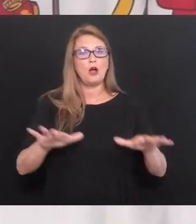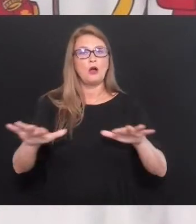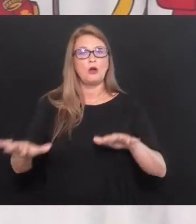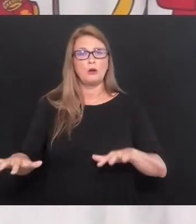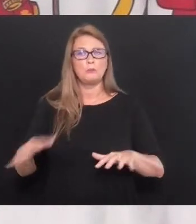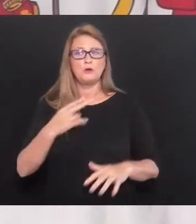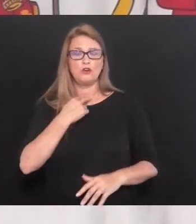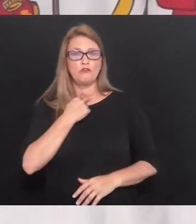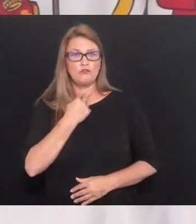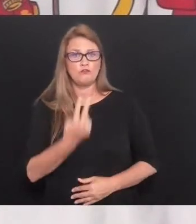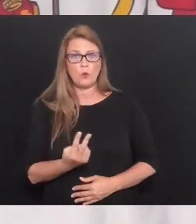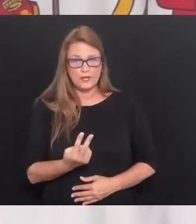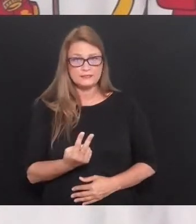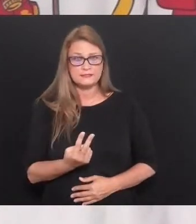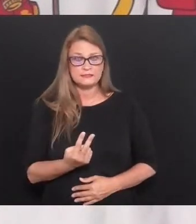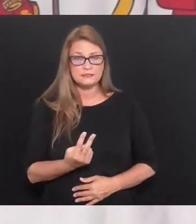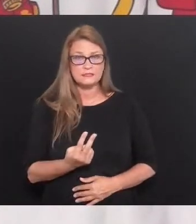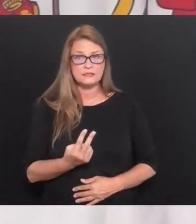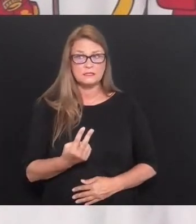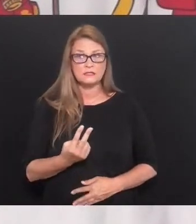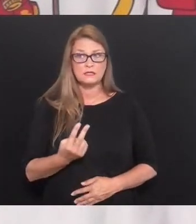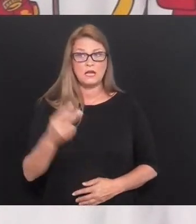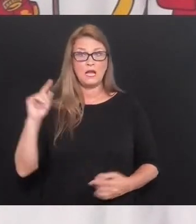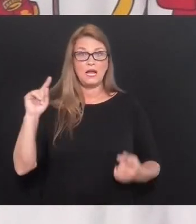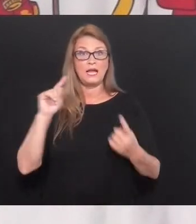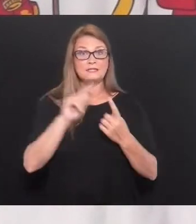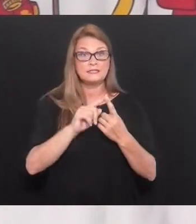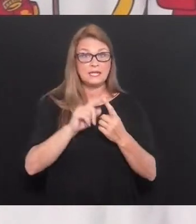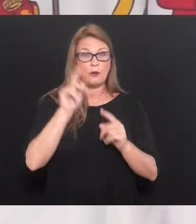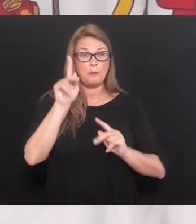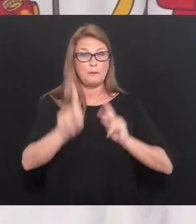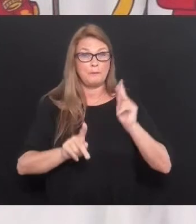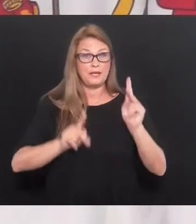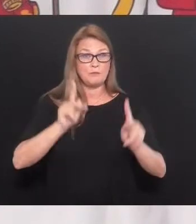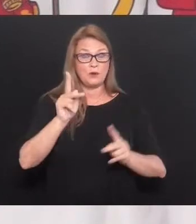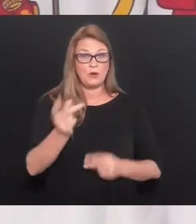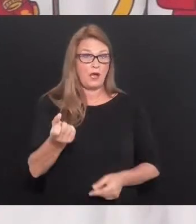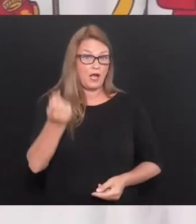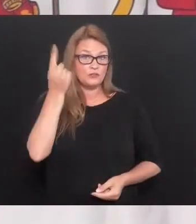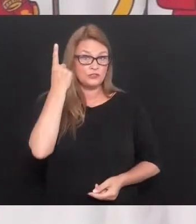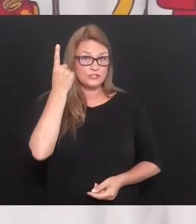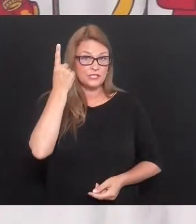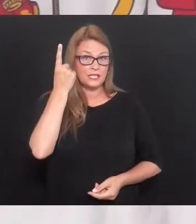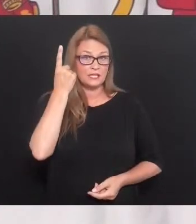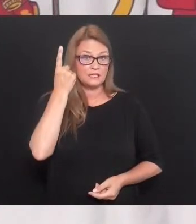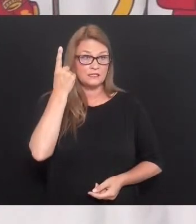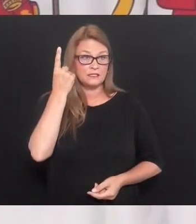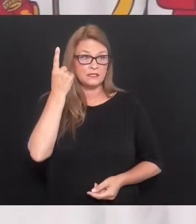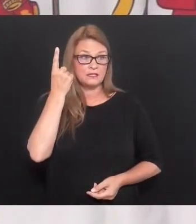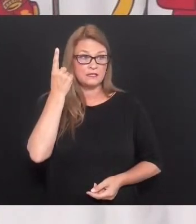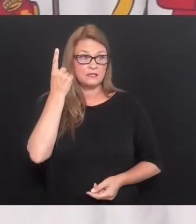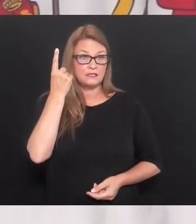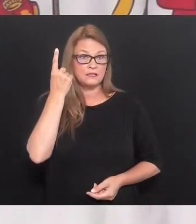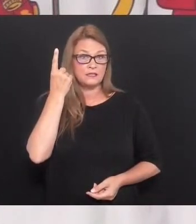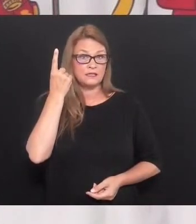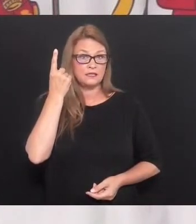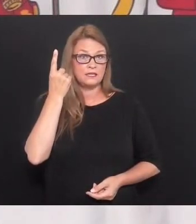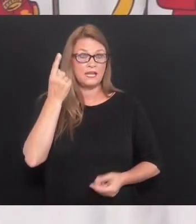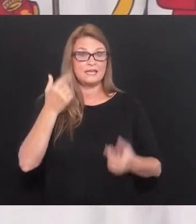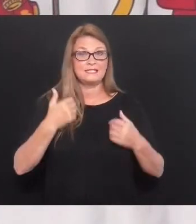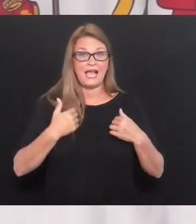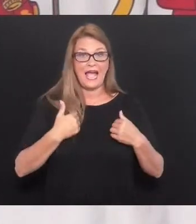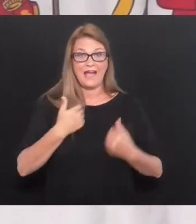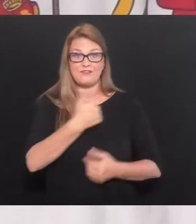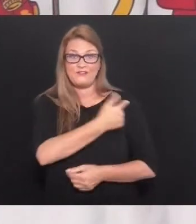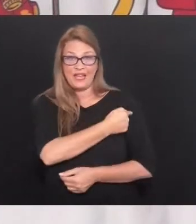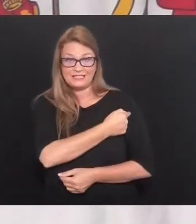people, until we get people to really understand that all they need to do is get vaccinated,